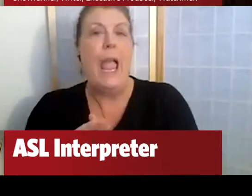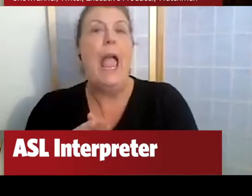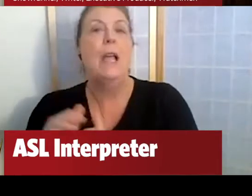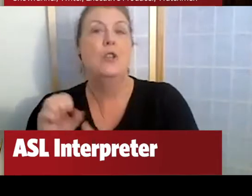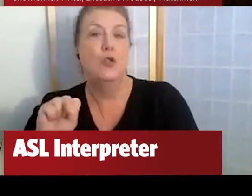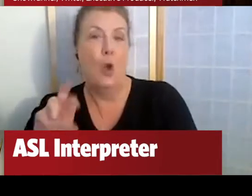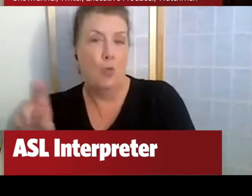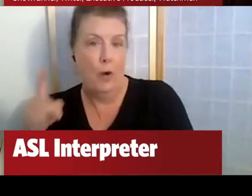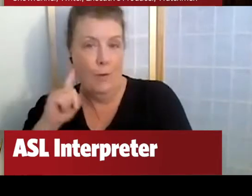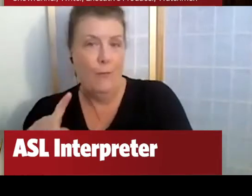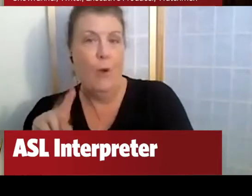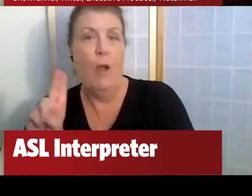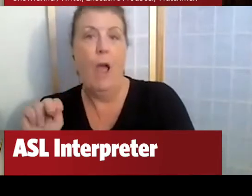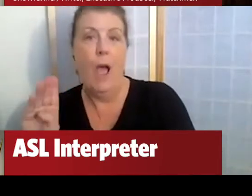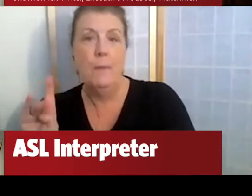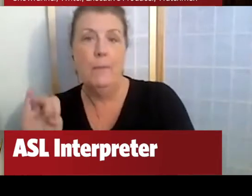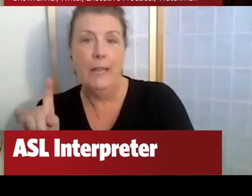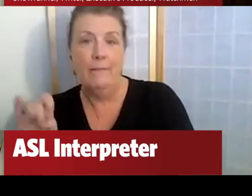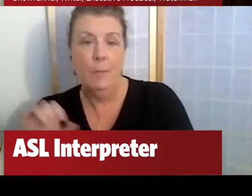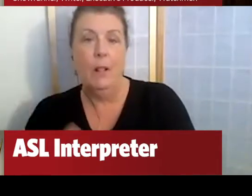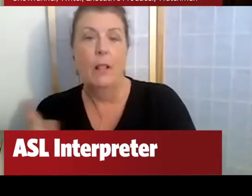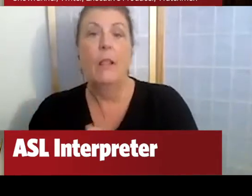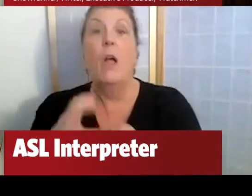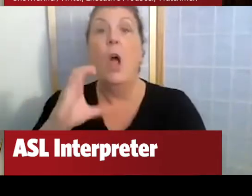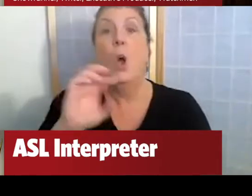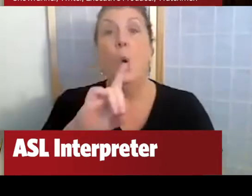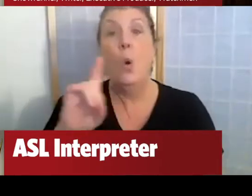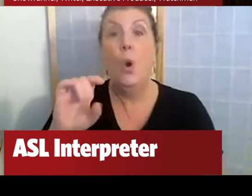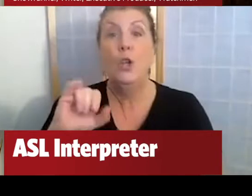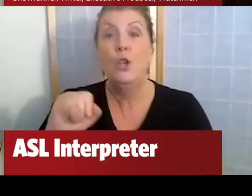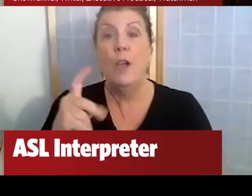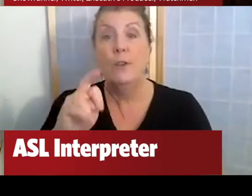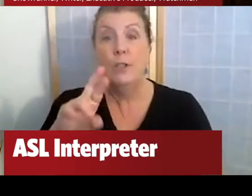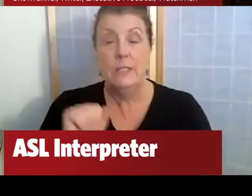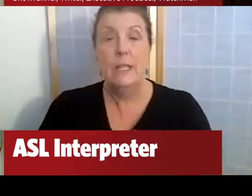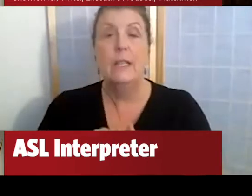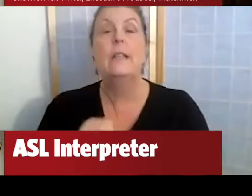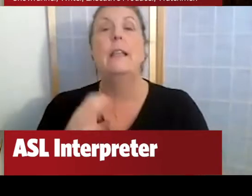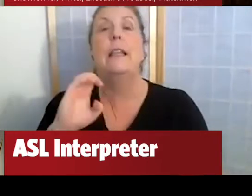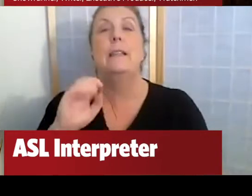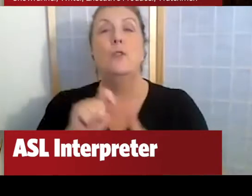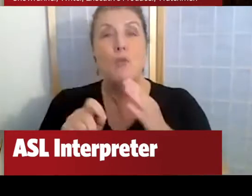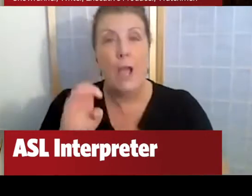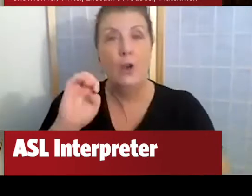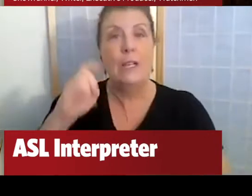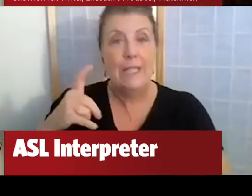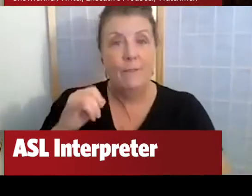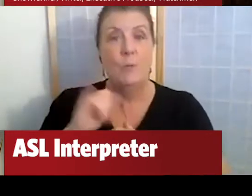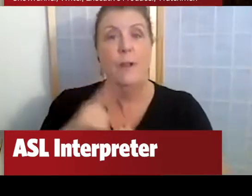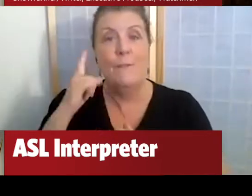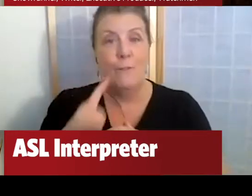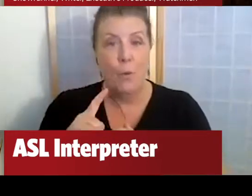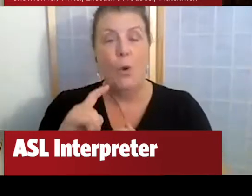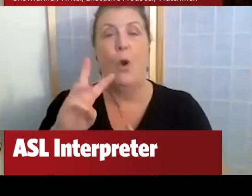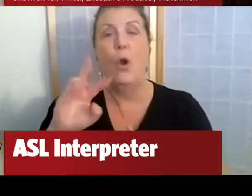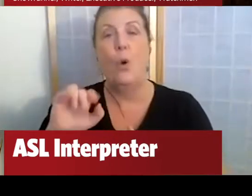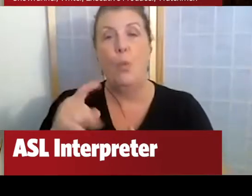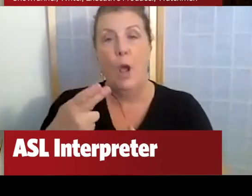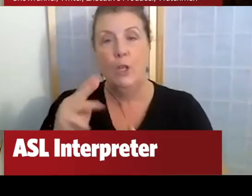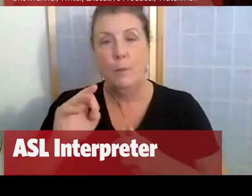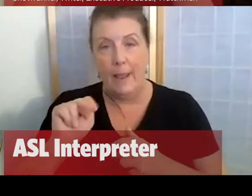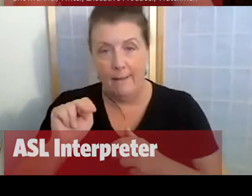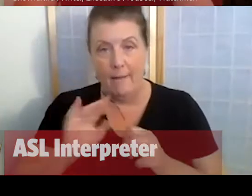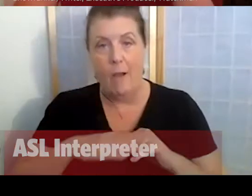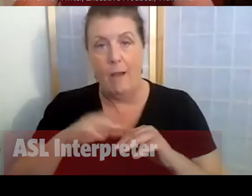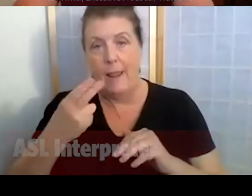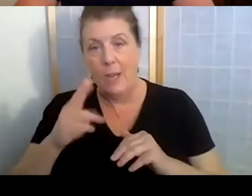and executive story editor of Watchmen on HBO. And Damon Lindelof, writer, executive producer, and showrunner of HBO's Watchmen.